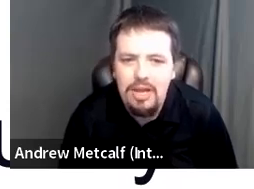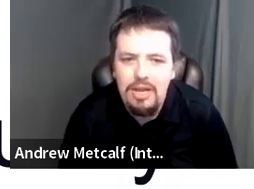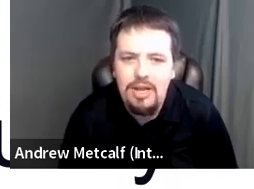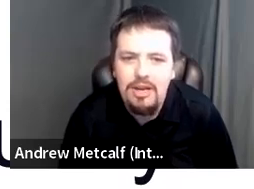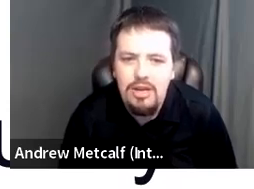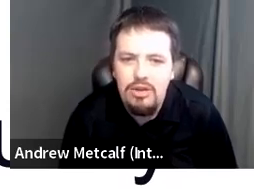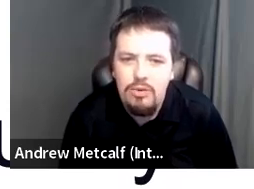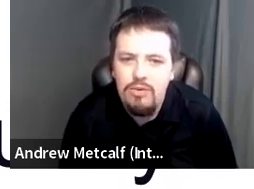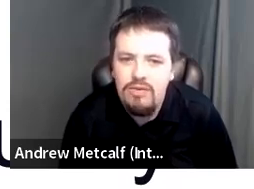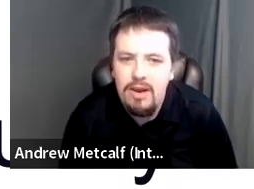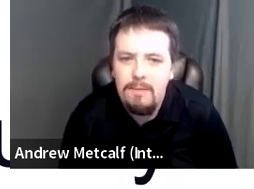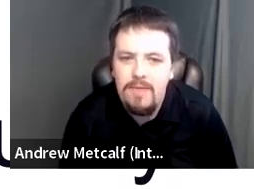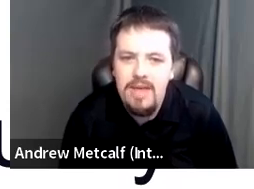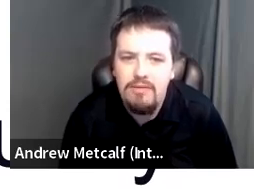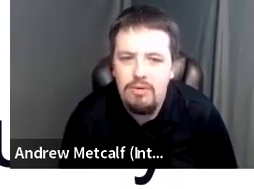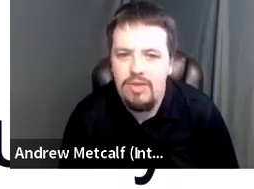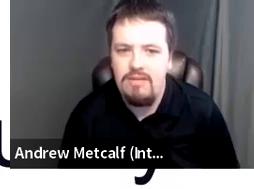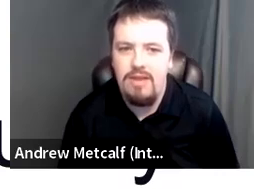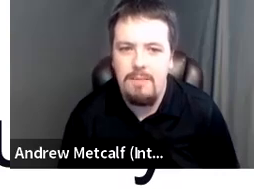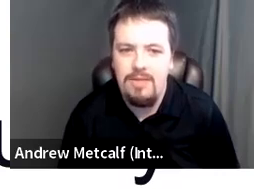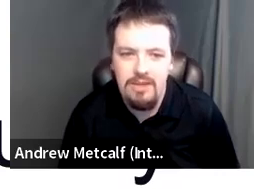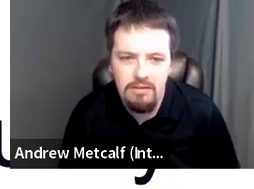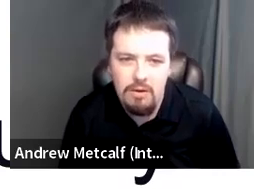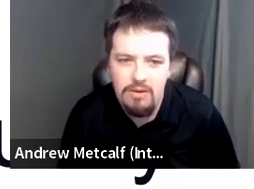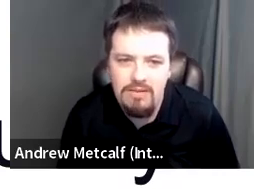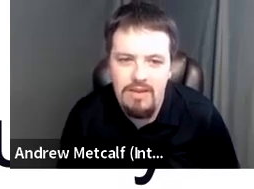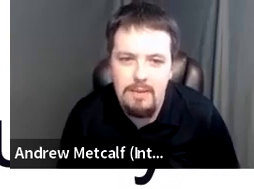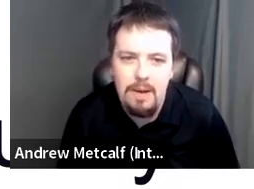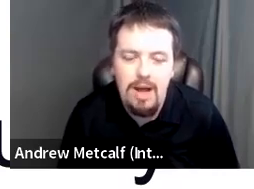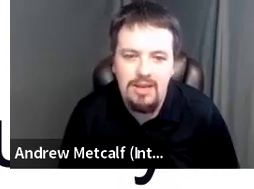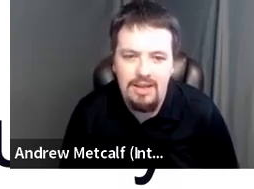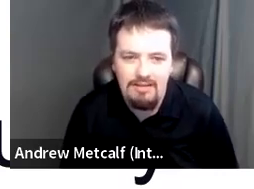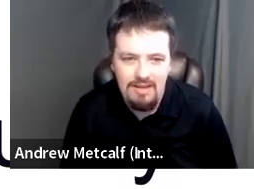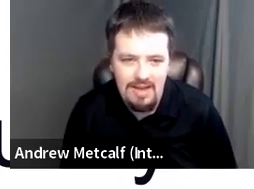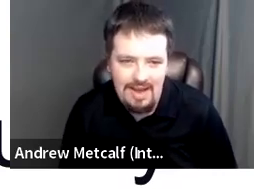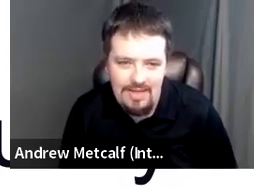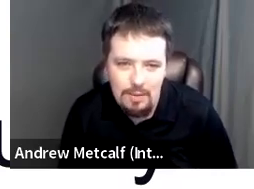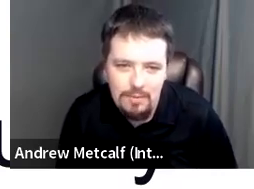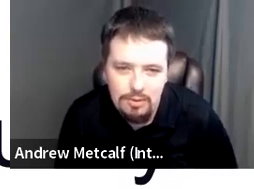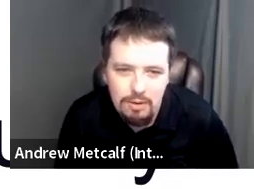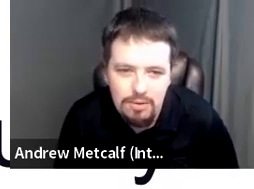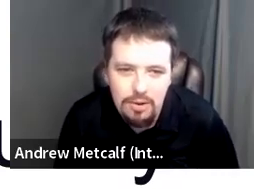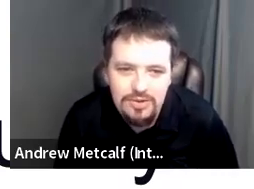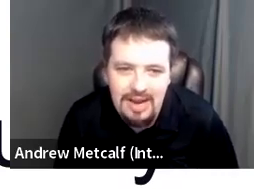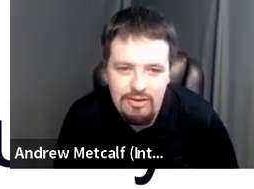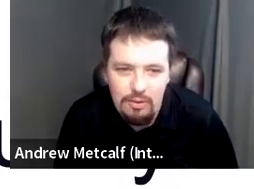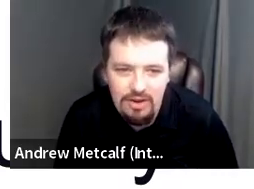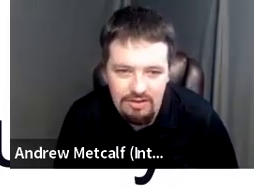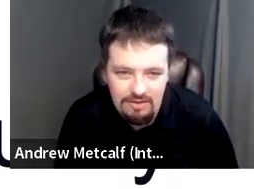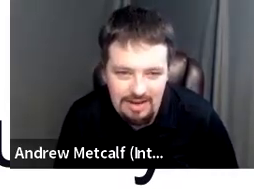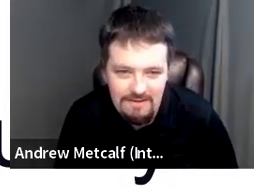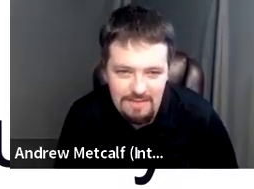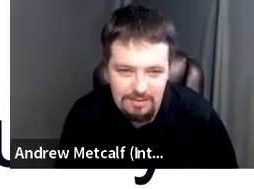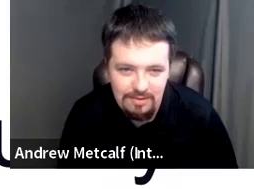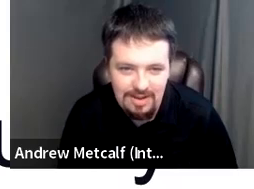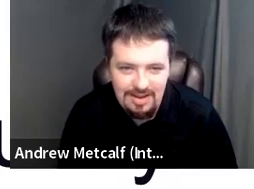how can you set up this or this thing about this law or this thing about politics? And they were able to approach and ask questions